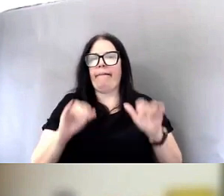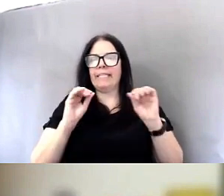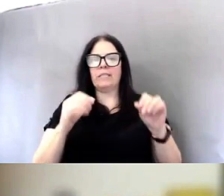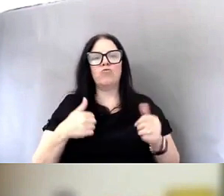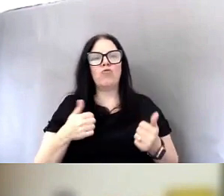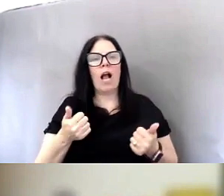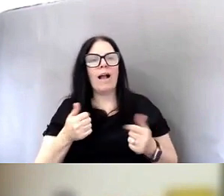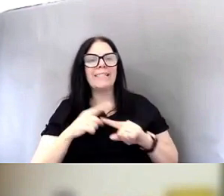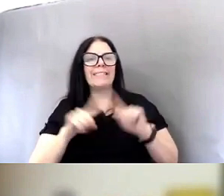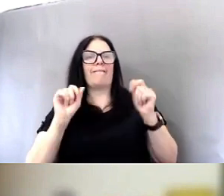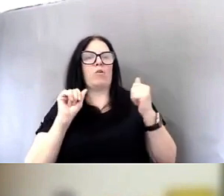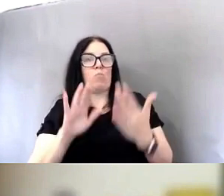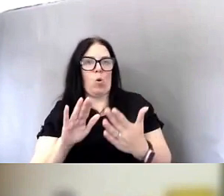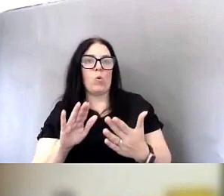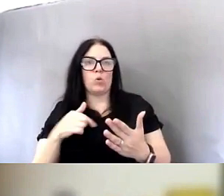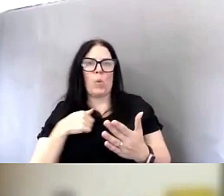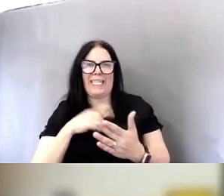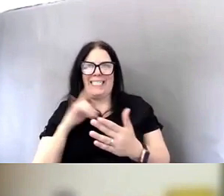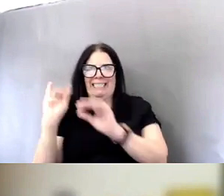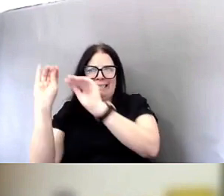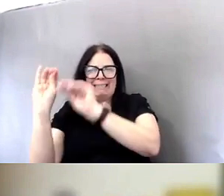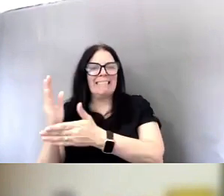repertoire.